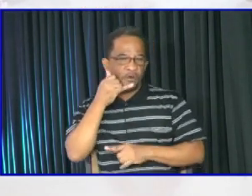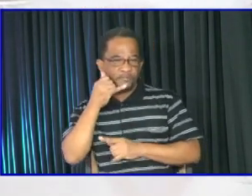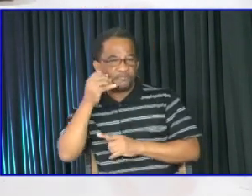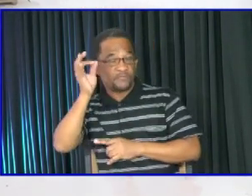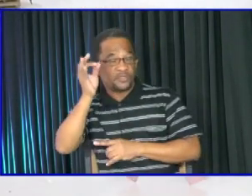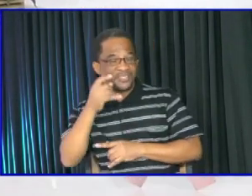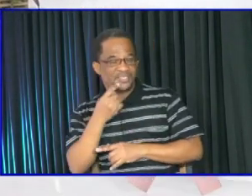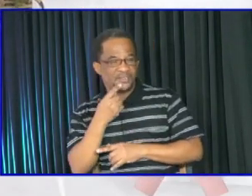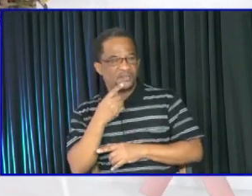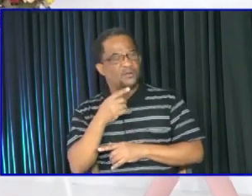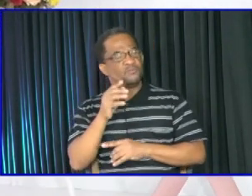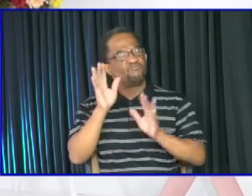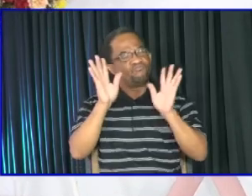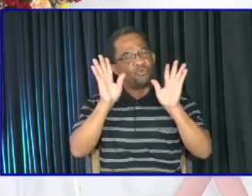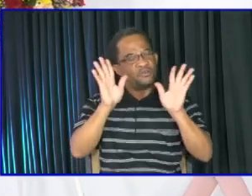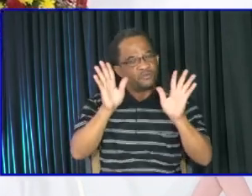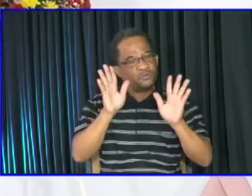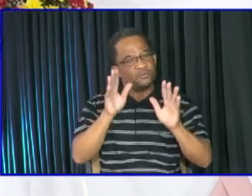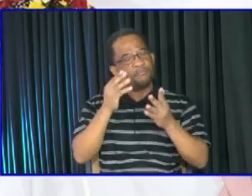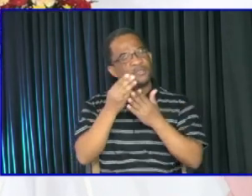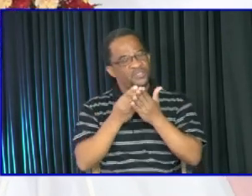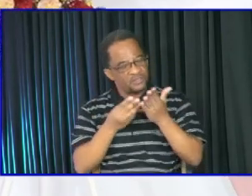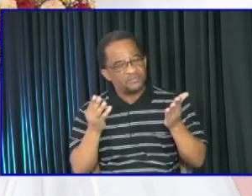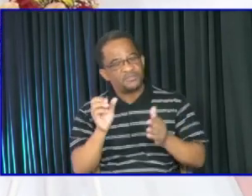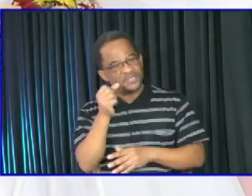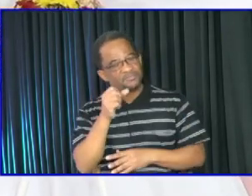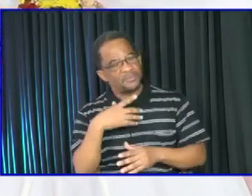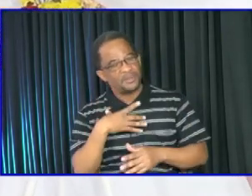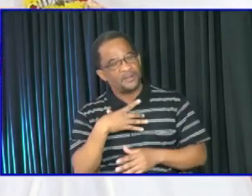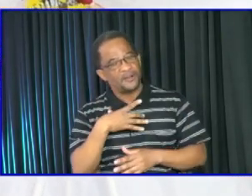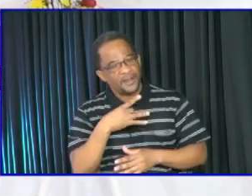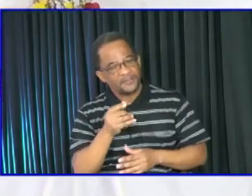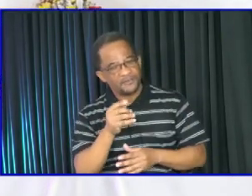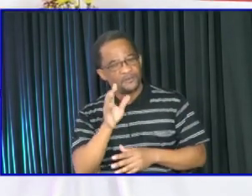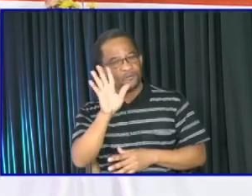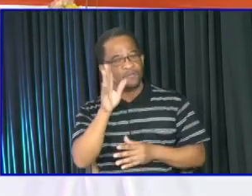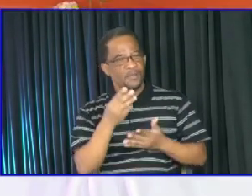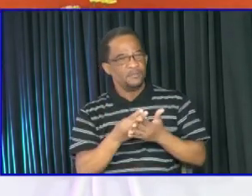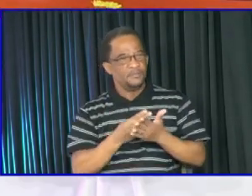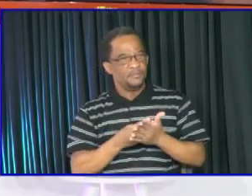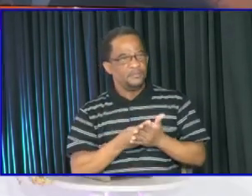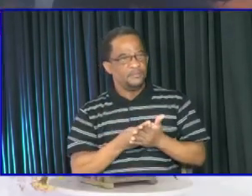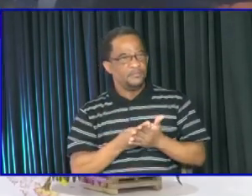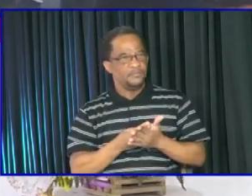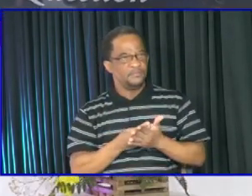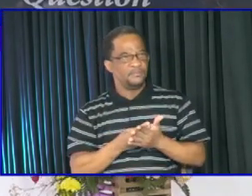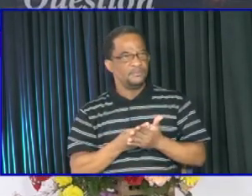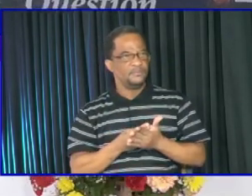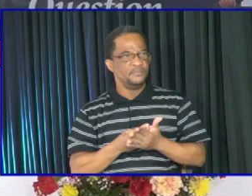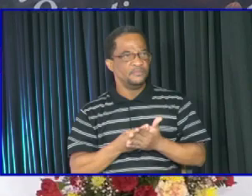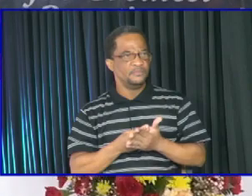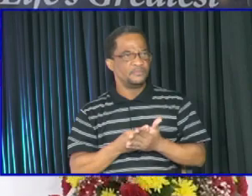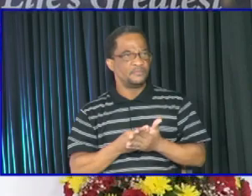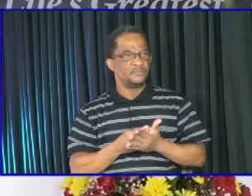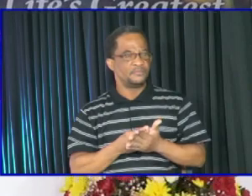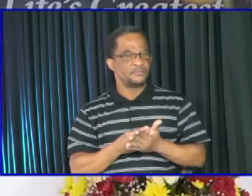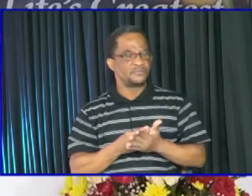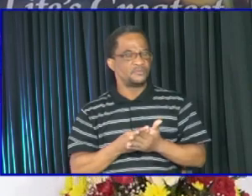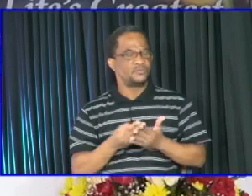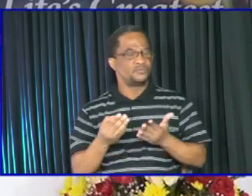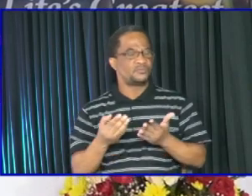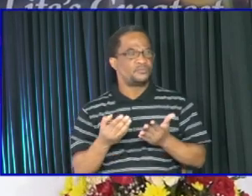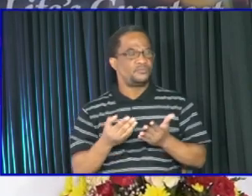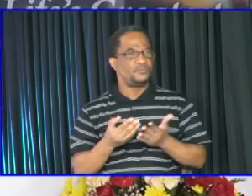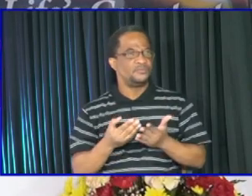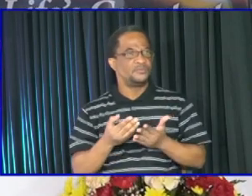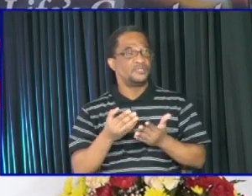was concerned that I was suggesting that only Seventh-day Adventists will make it to the kingdom. That's not the message.